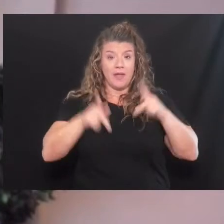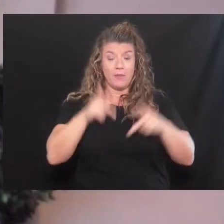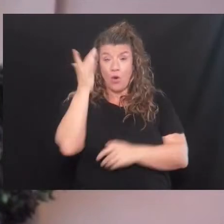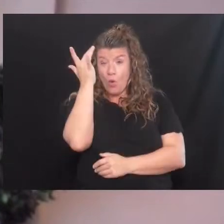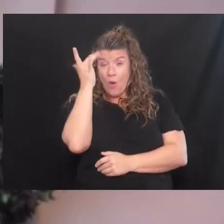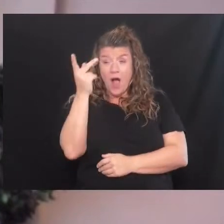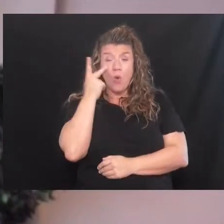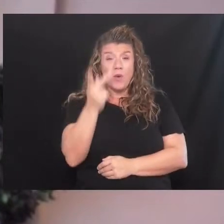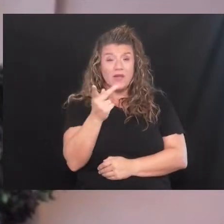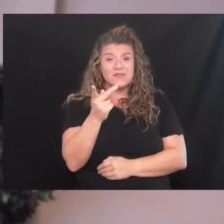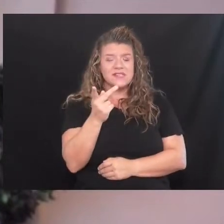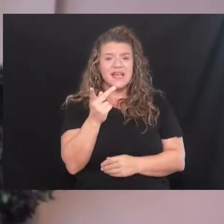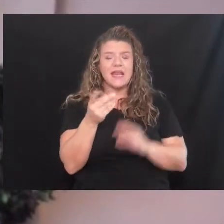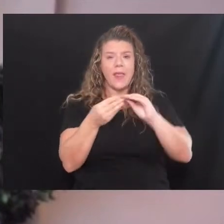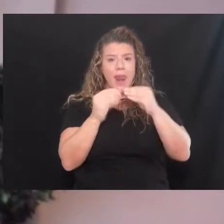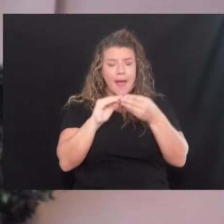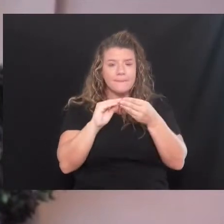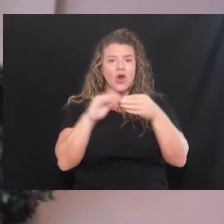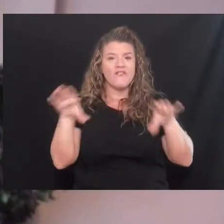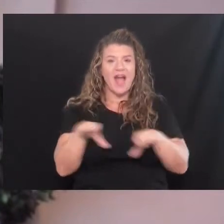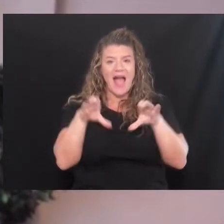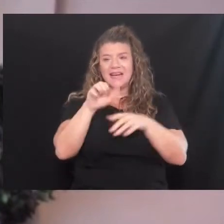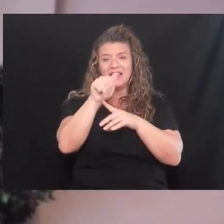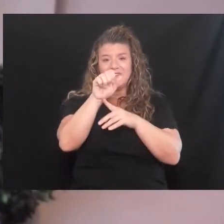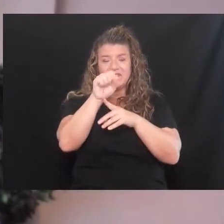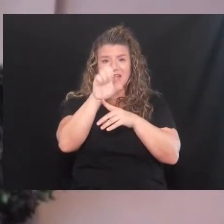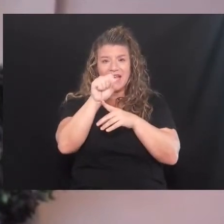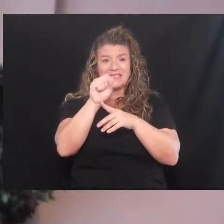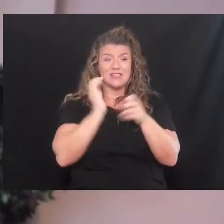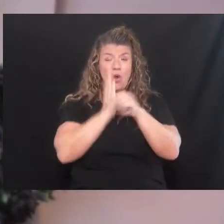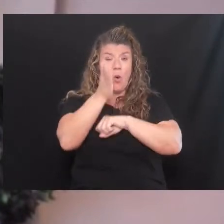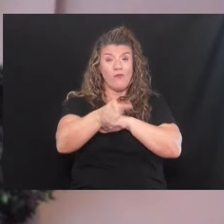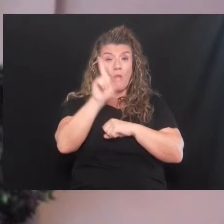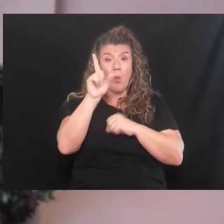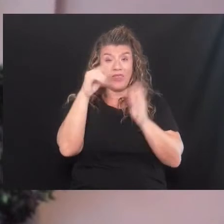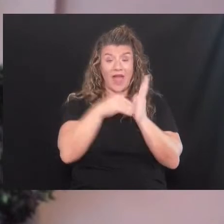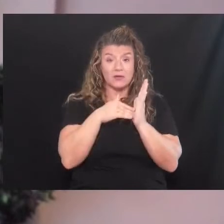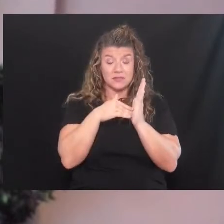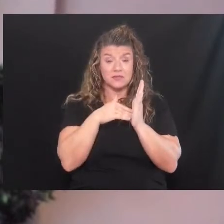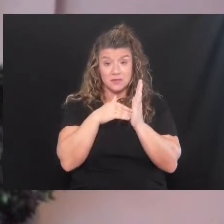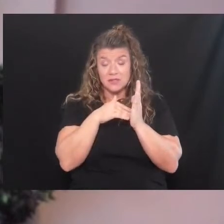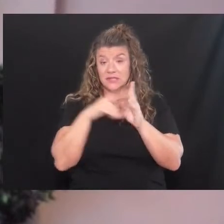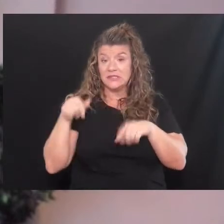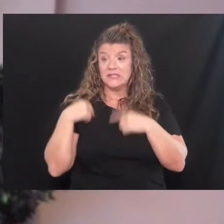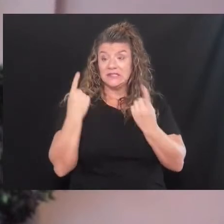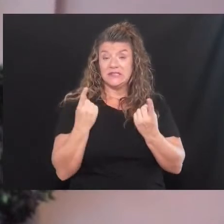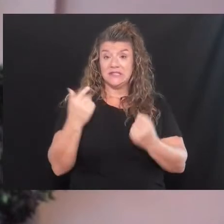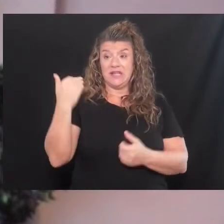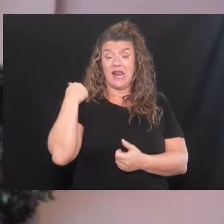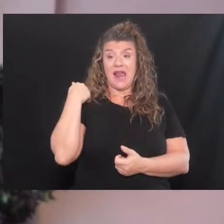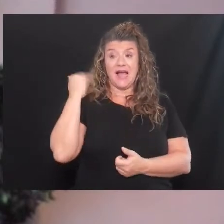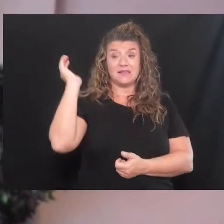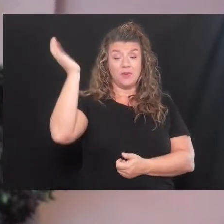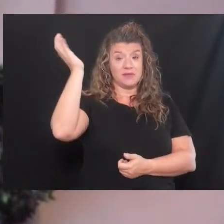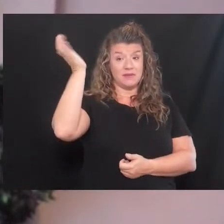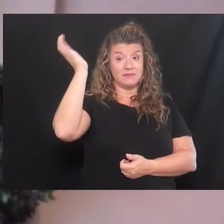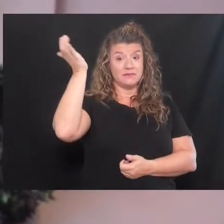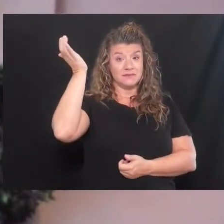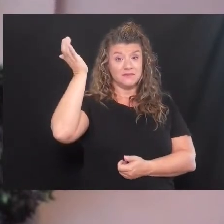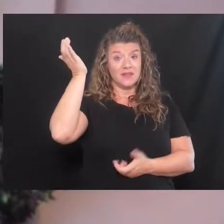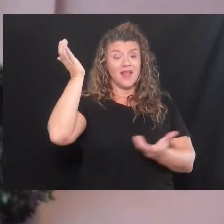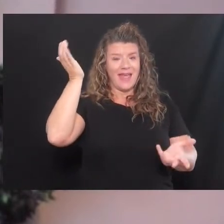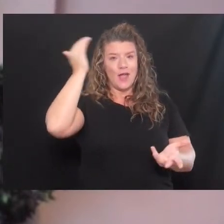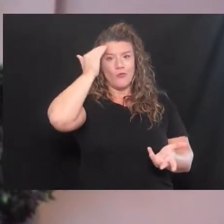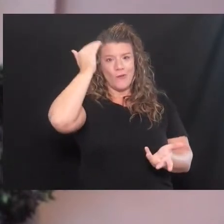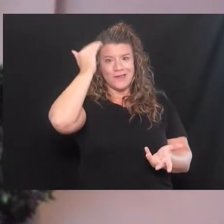seen the number of active cases go up by over 1,000 since the last press brief. And that we